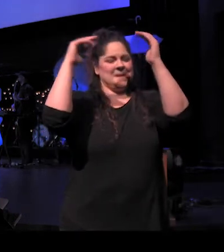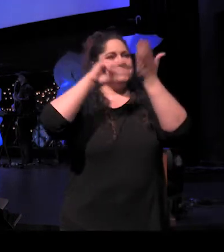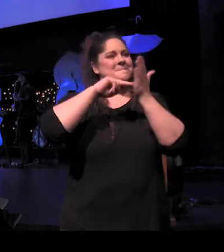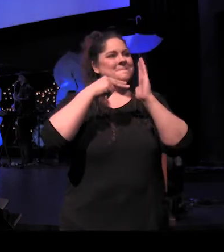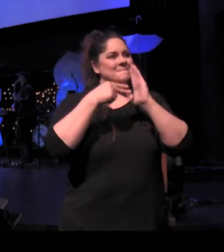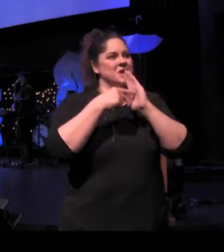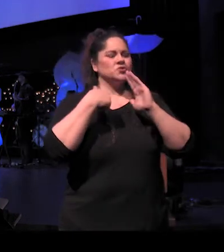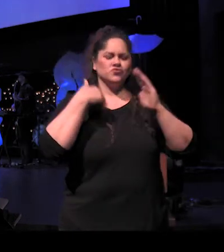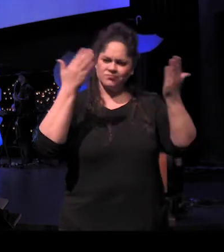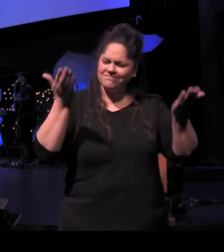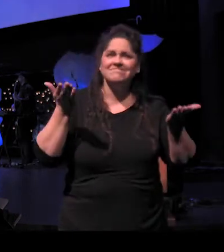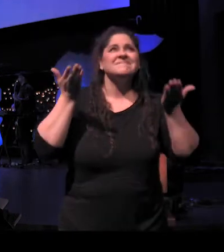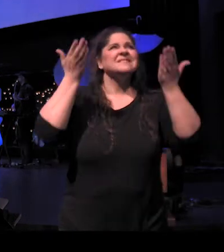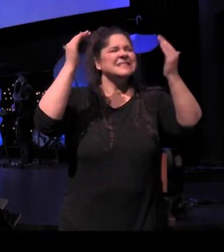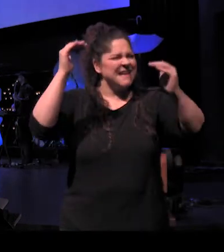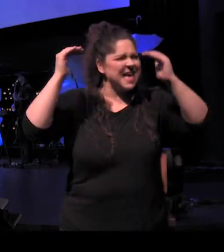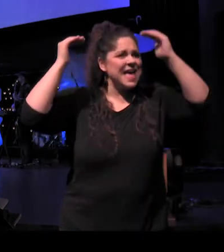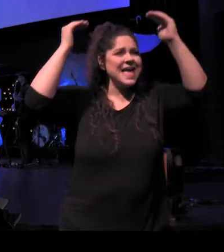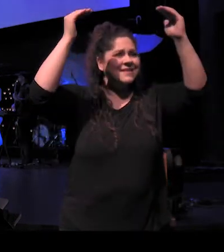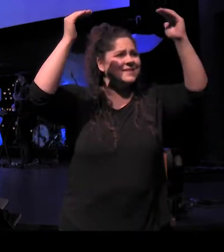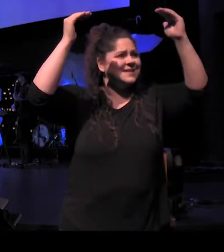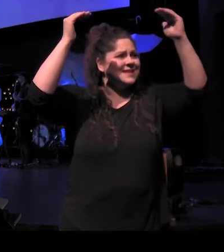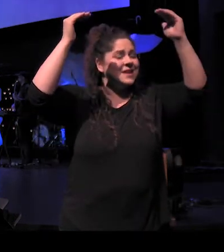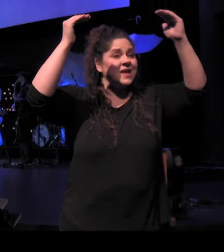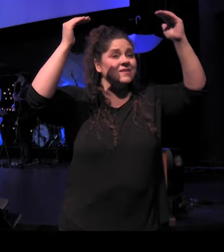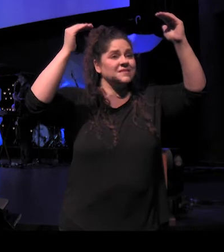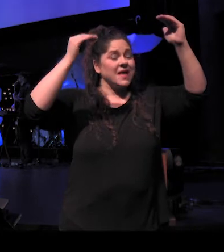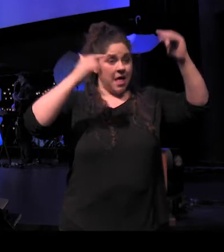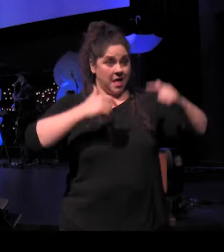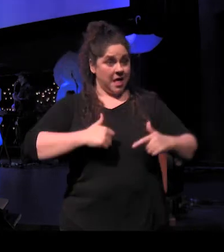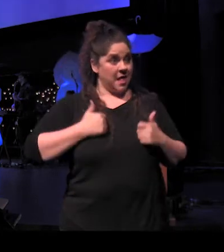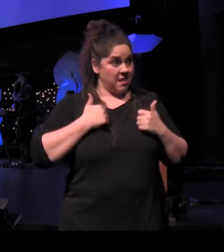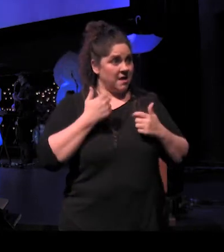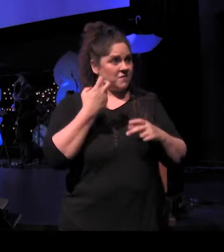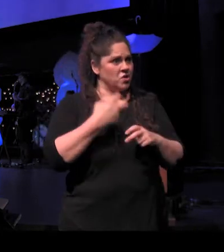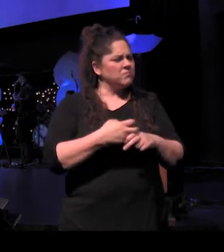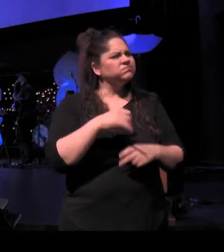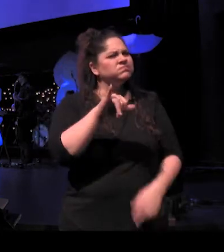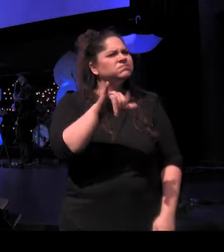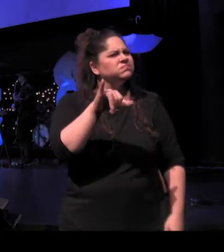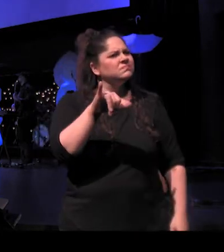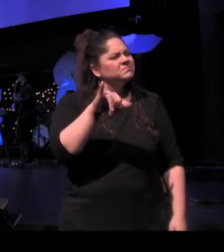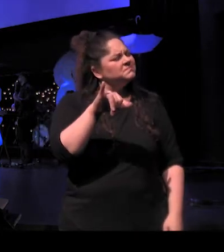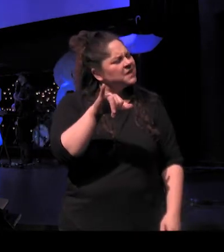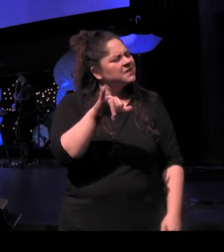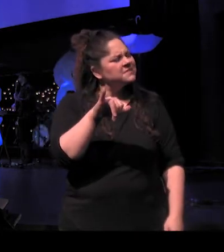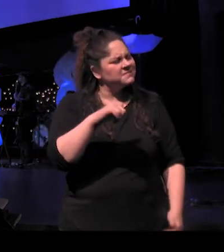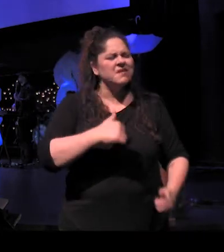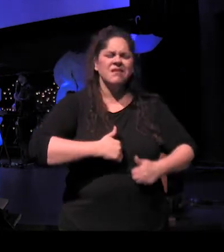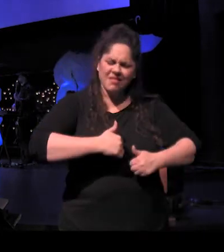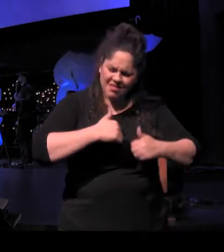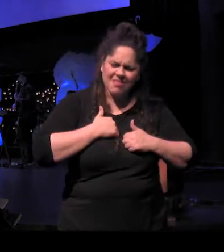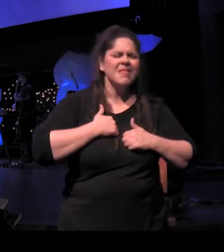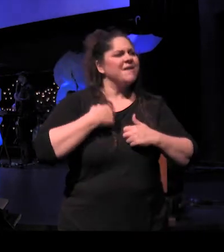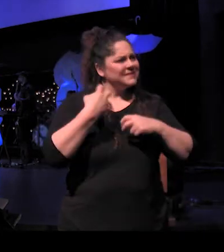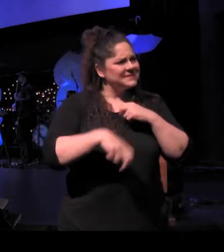Him. We're not denying that life is hard, that there's hard, we're elevating Him above